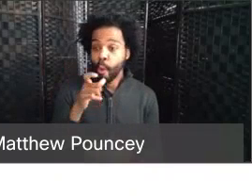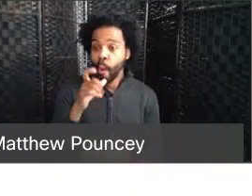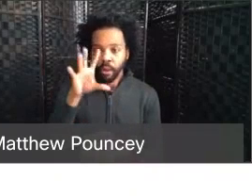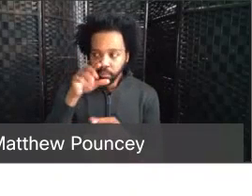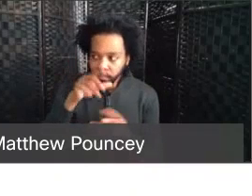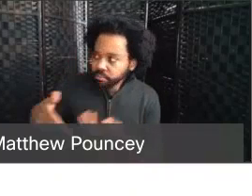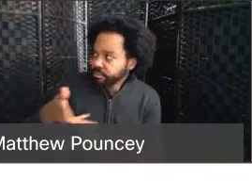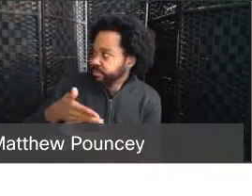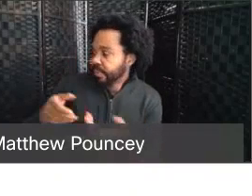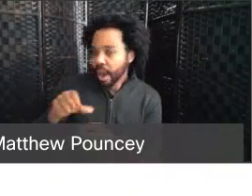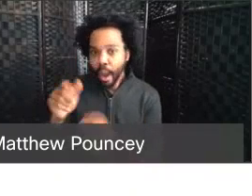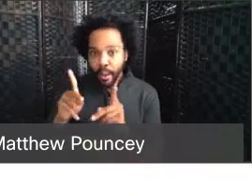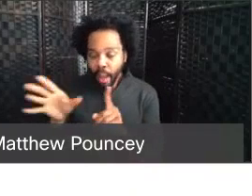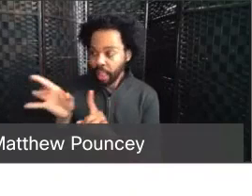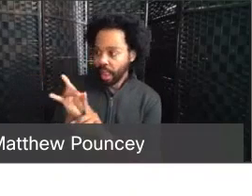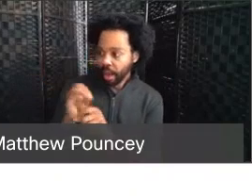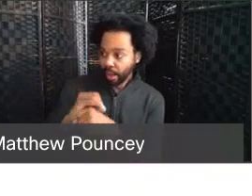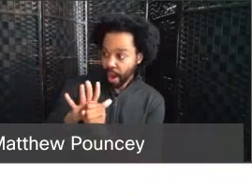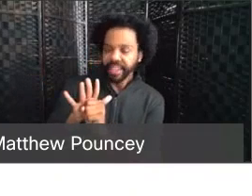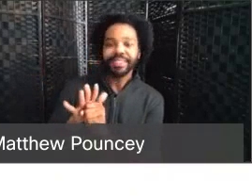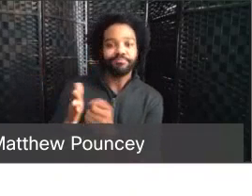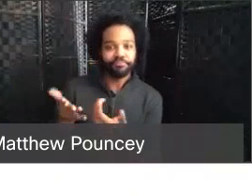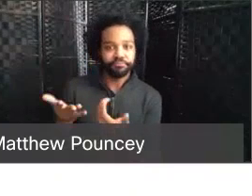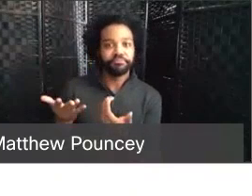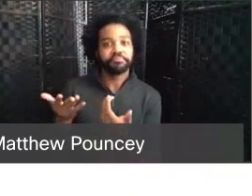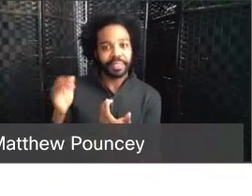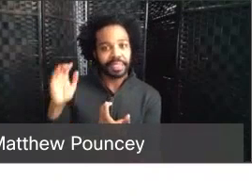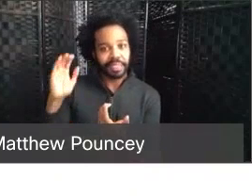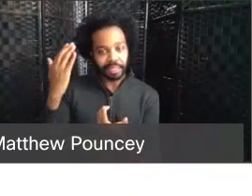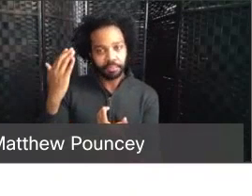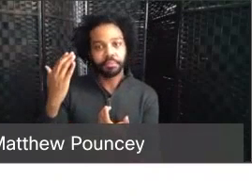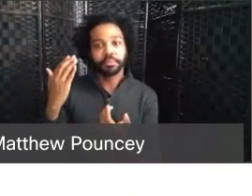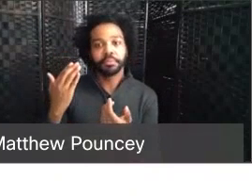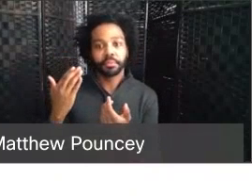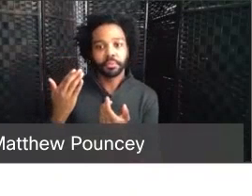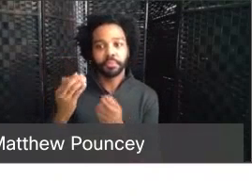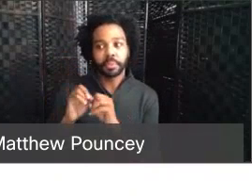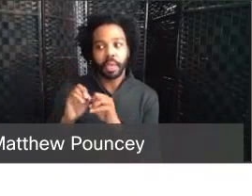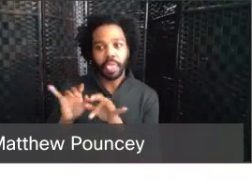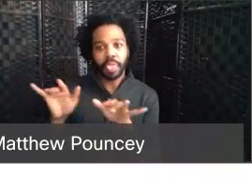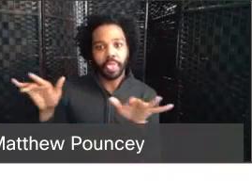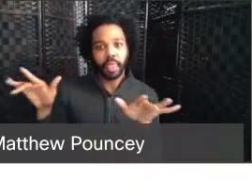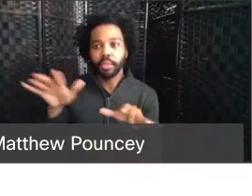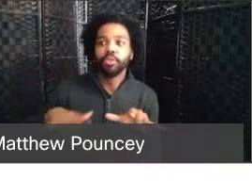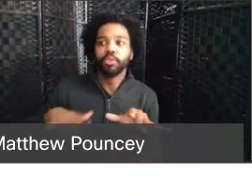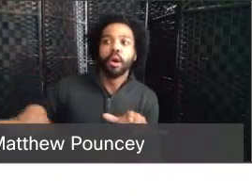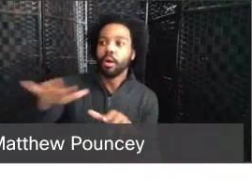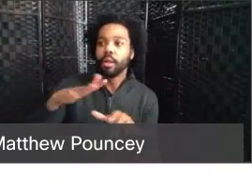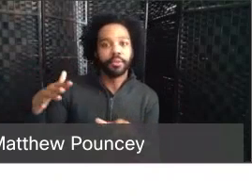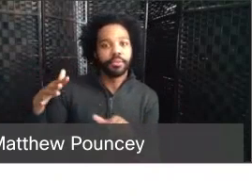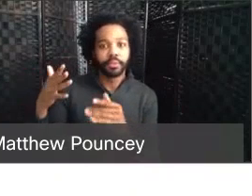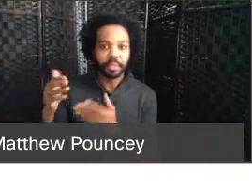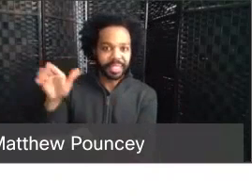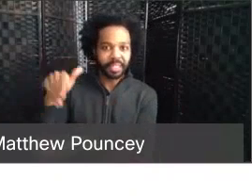gets COVID-19, it does seem to spread throughout the facility by the time